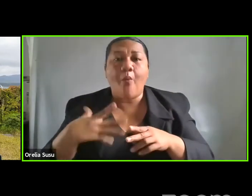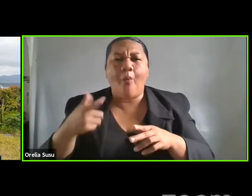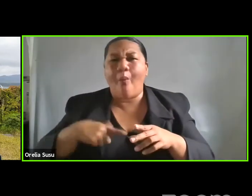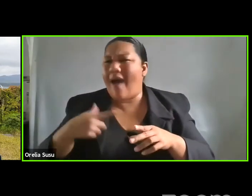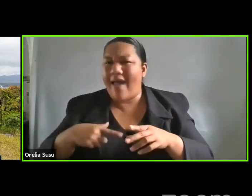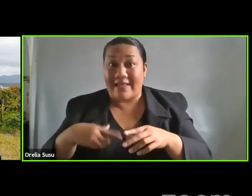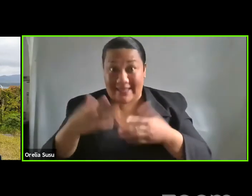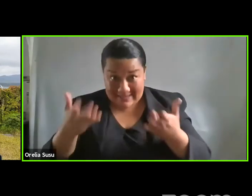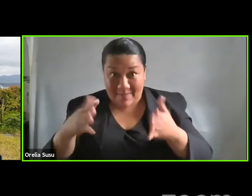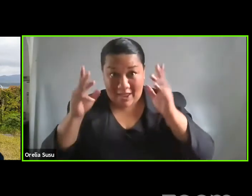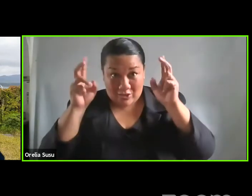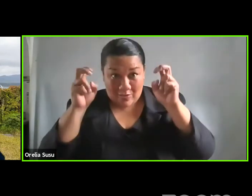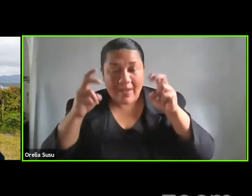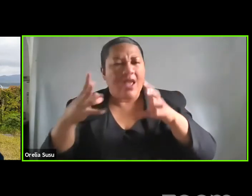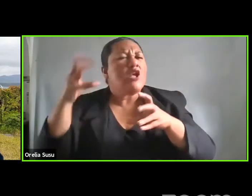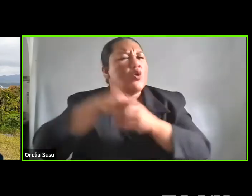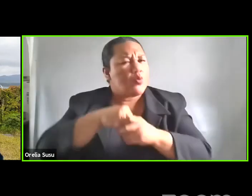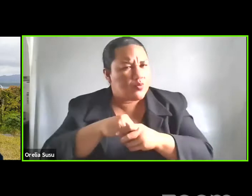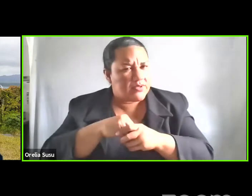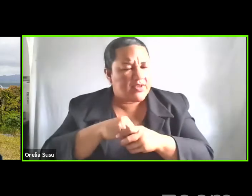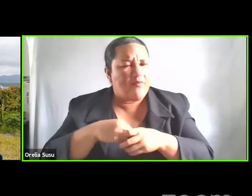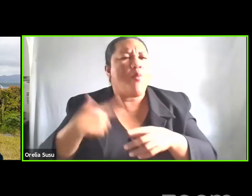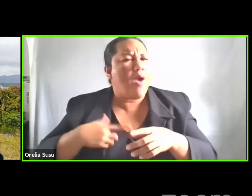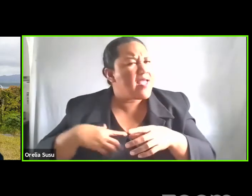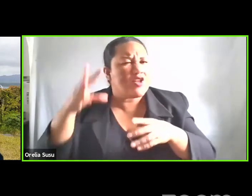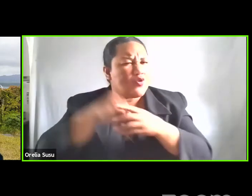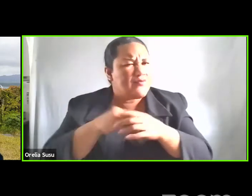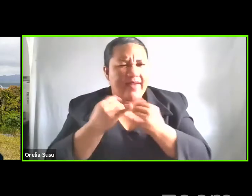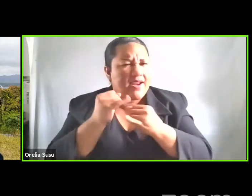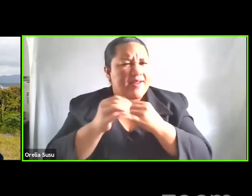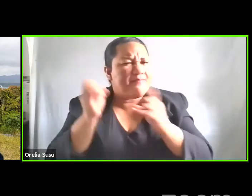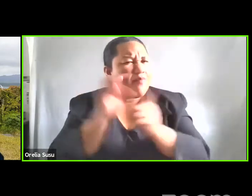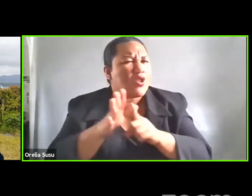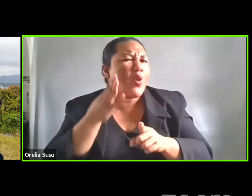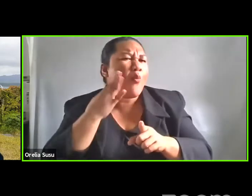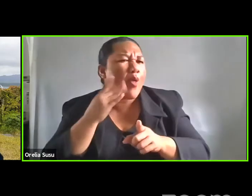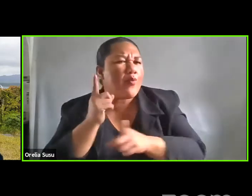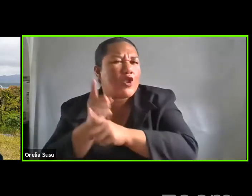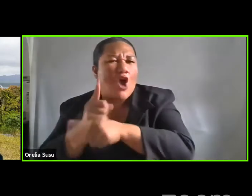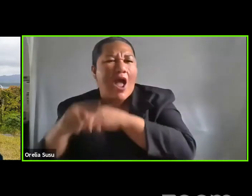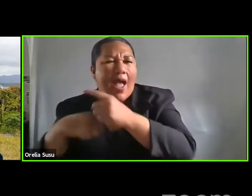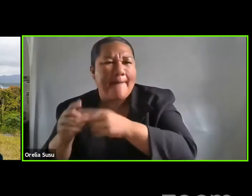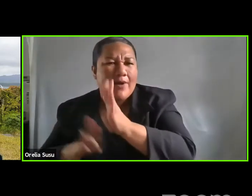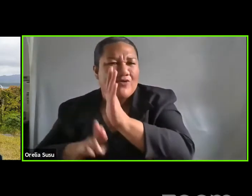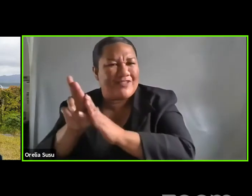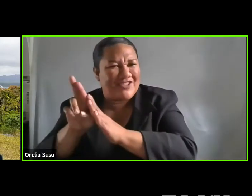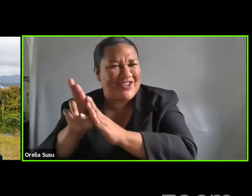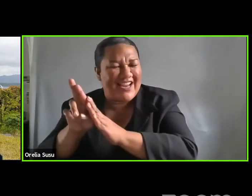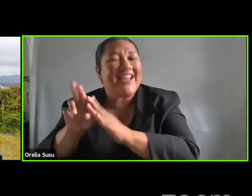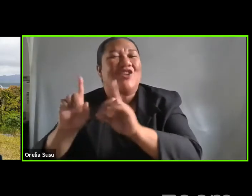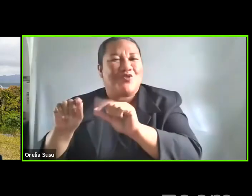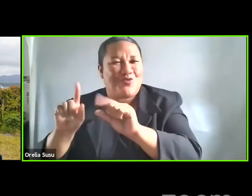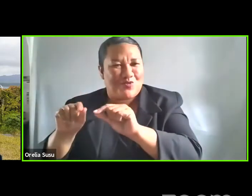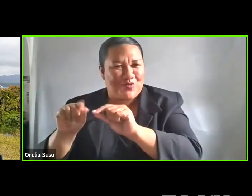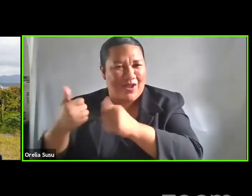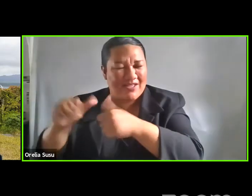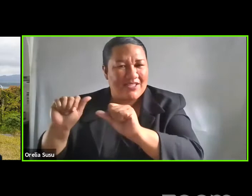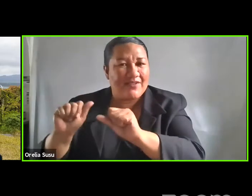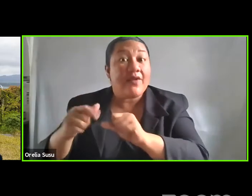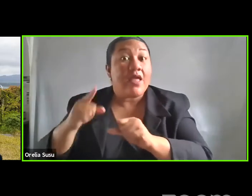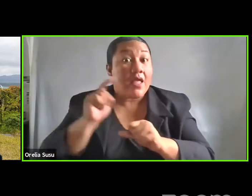resilience um inclusivity is an action that is important in building